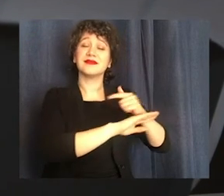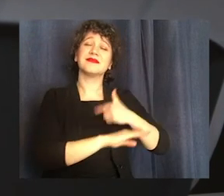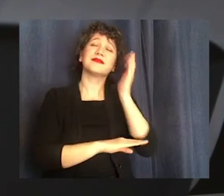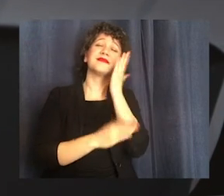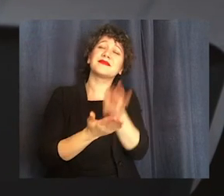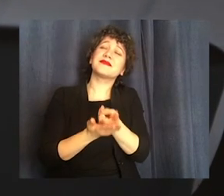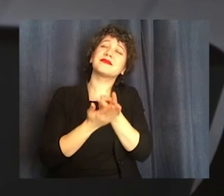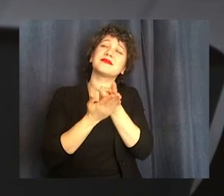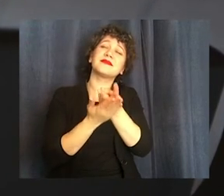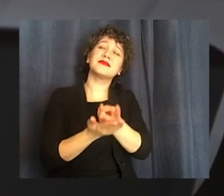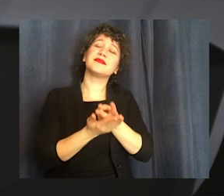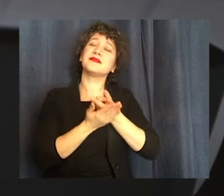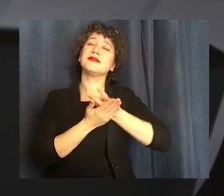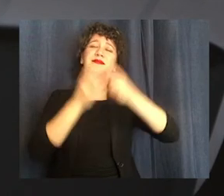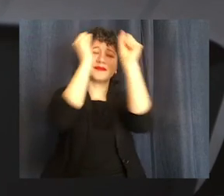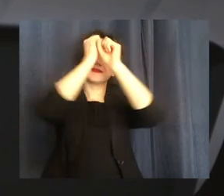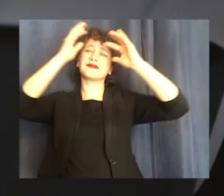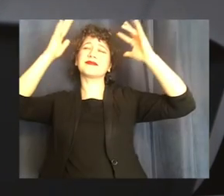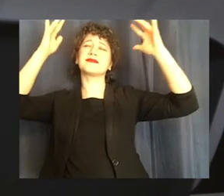million dreams are keeping me